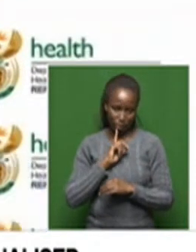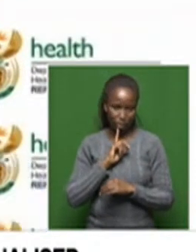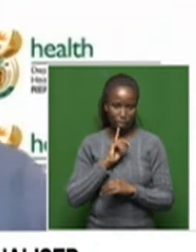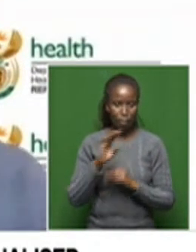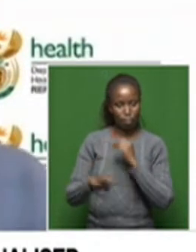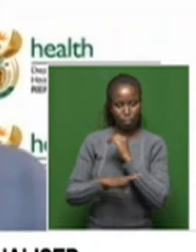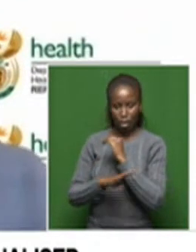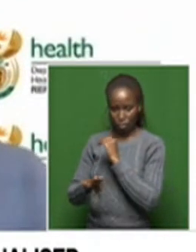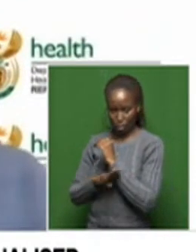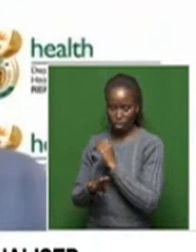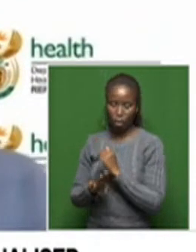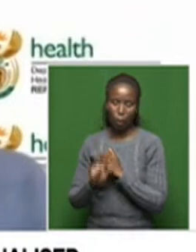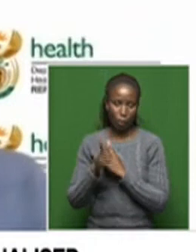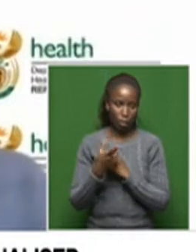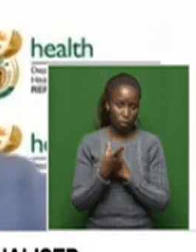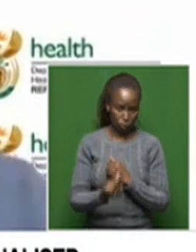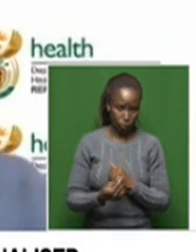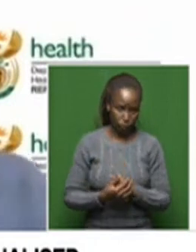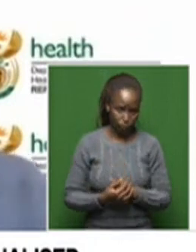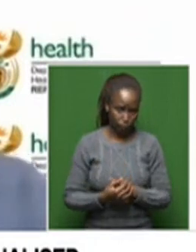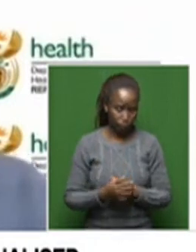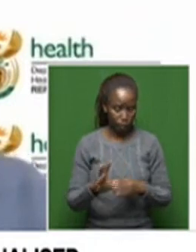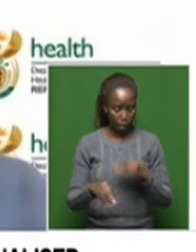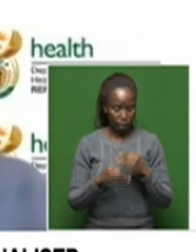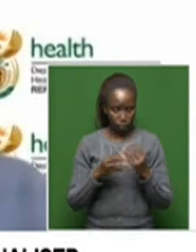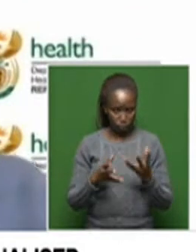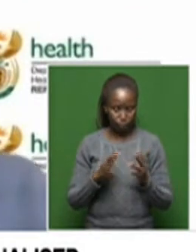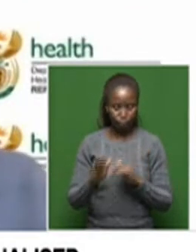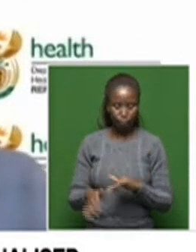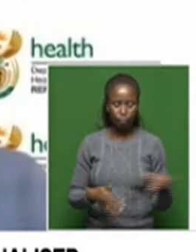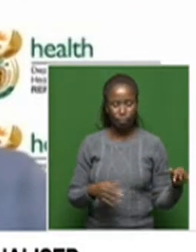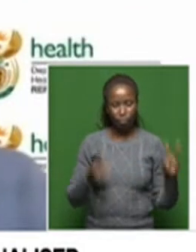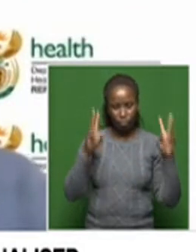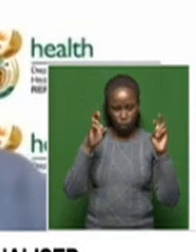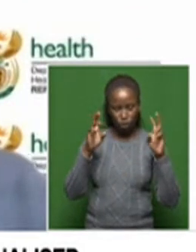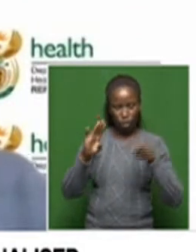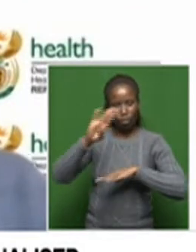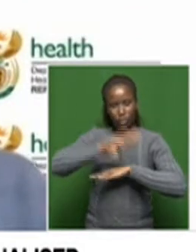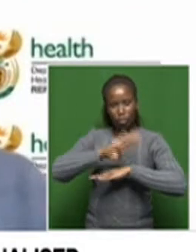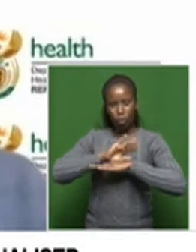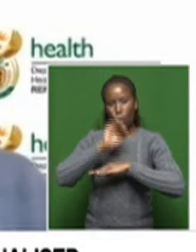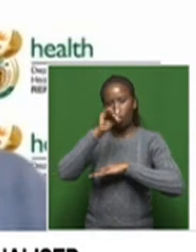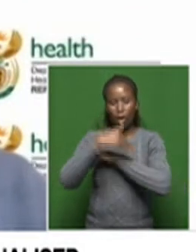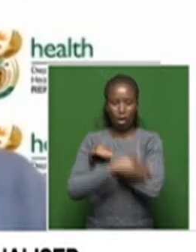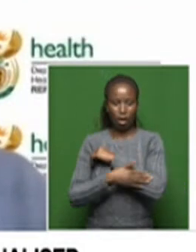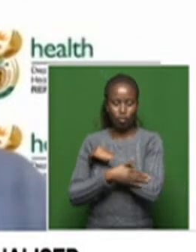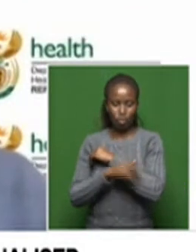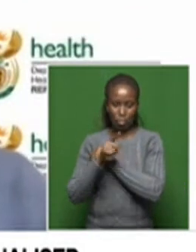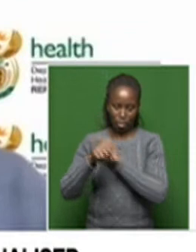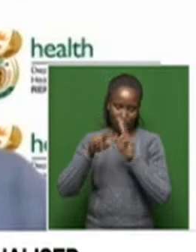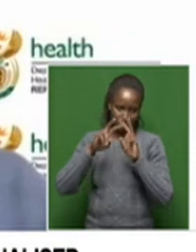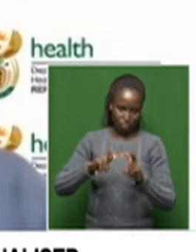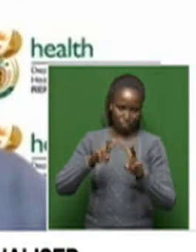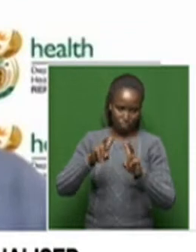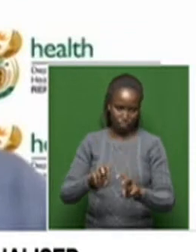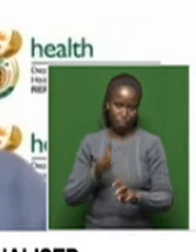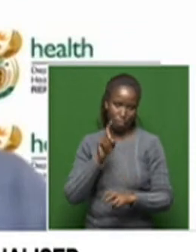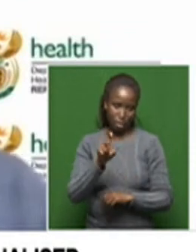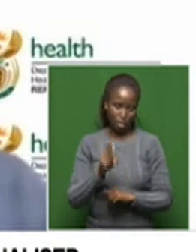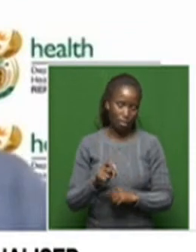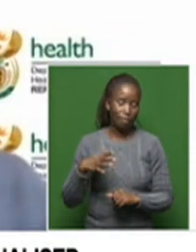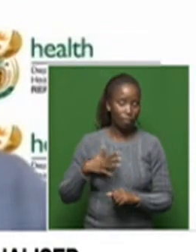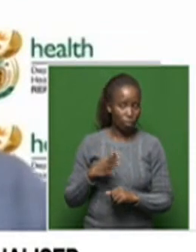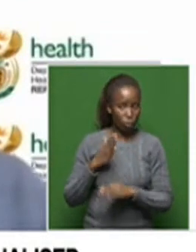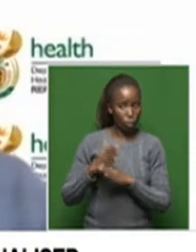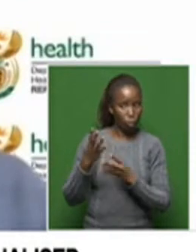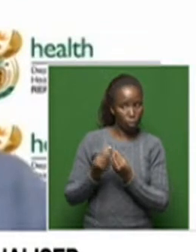beds in the province. Well, the issue of the porters, we will need to investigate. I'm trying to get hold of our port health team to find out what's